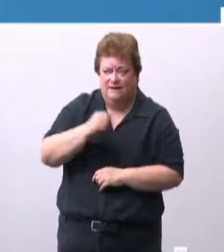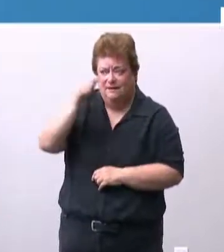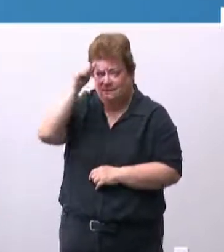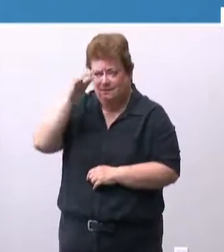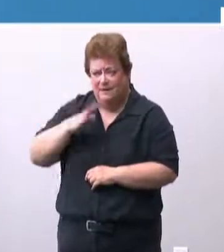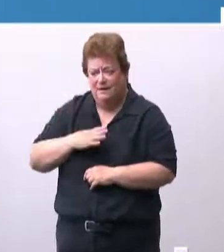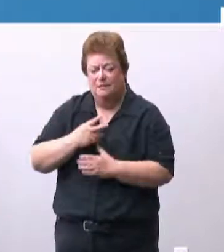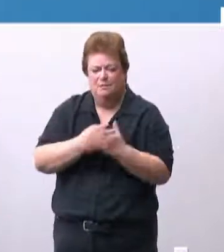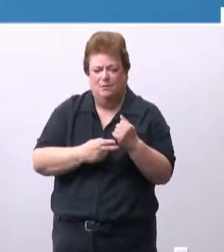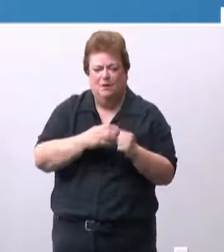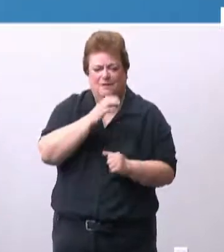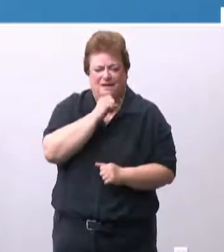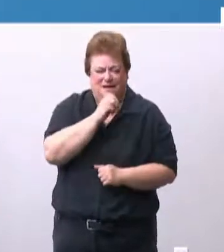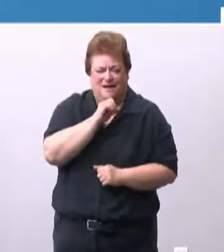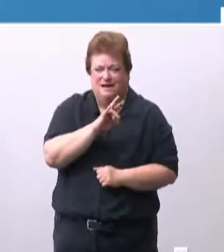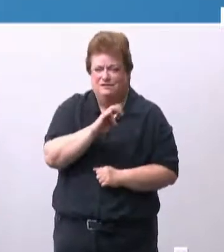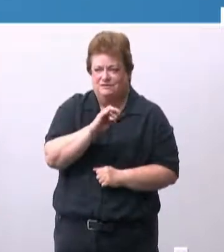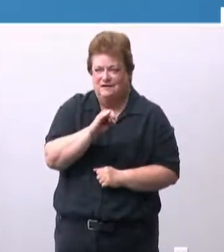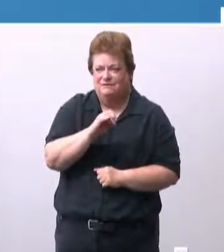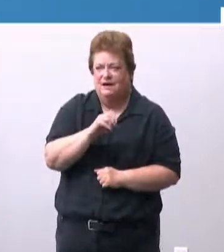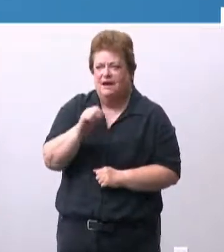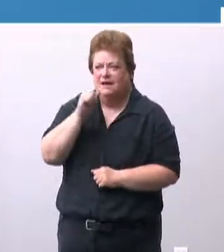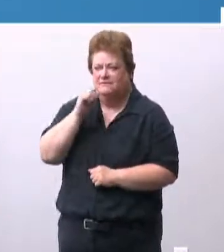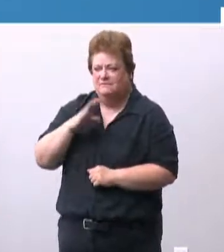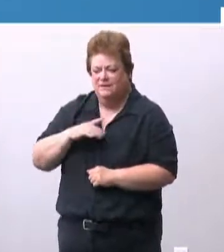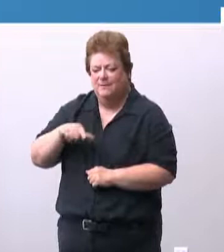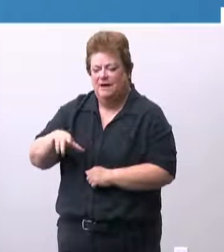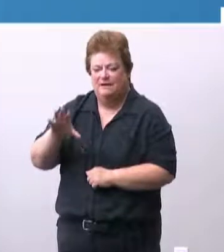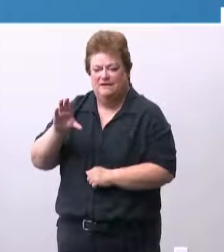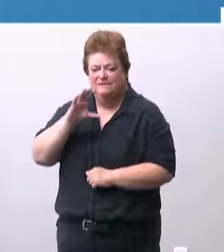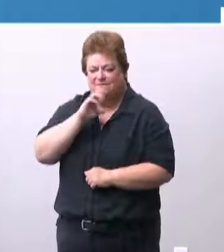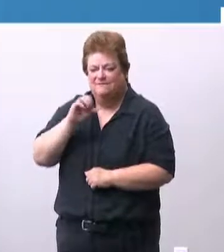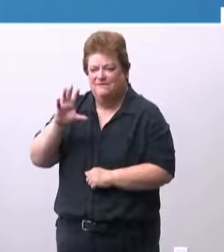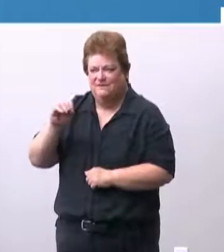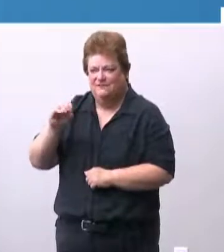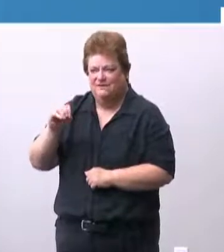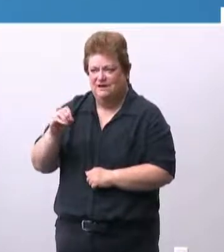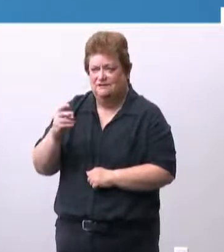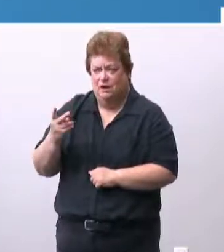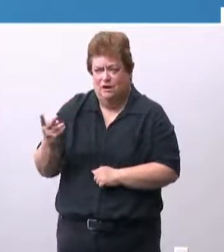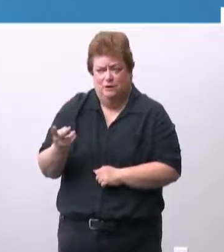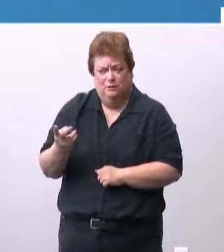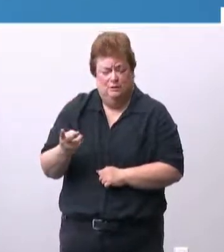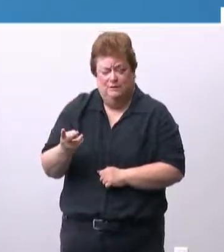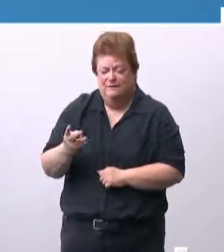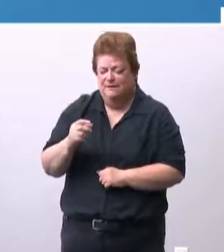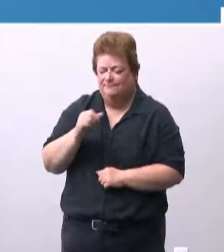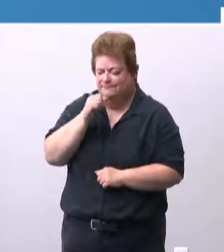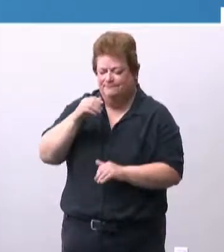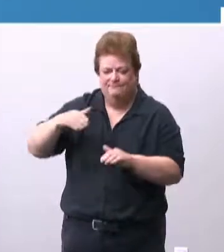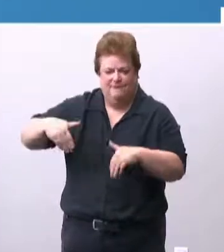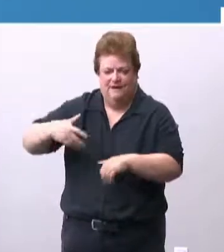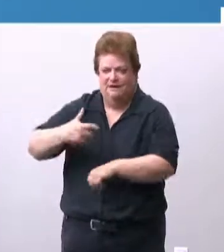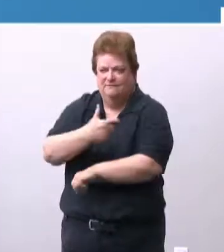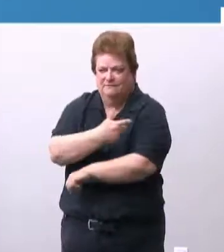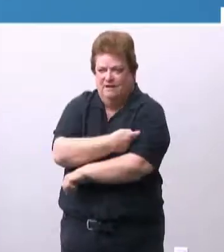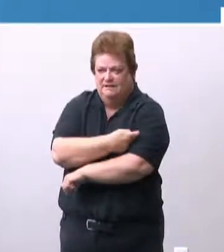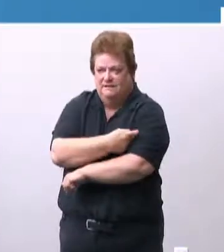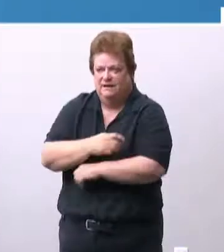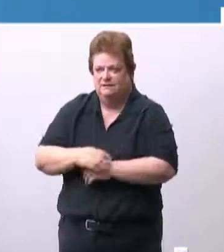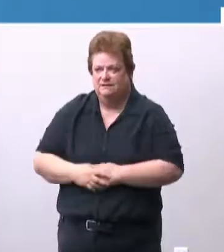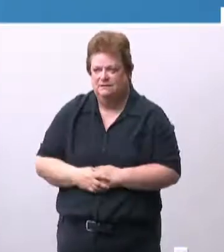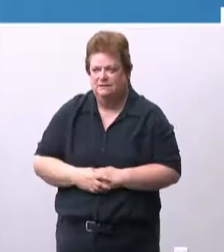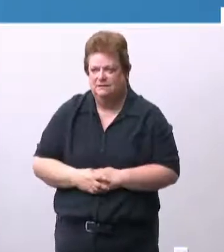male, both in their 70s, and a female in her 50s. 2 of these individuals were not vaccinated.